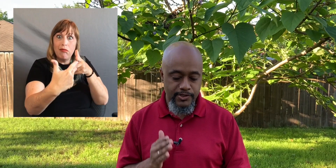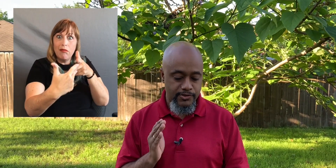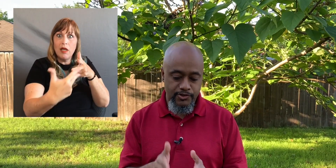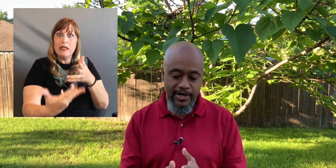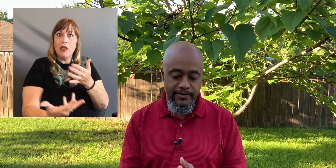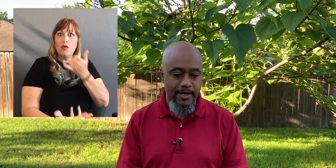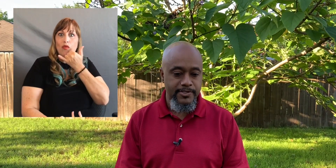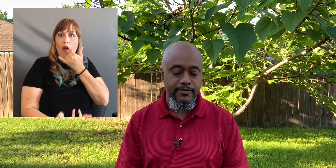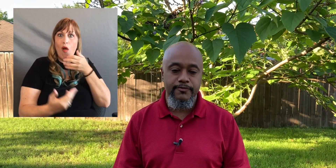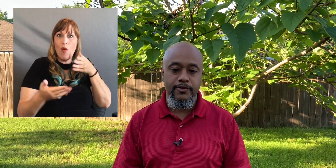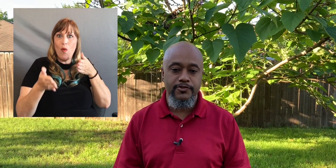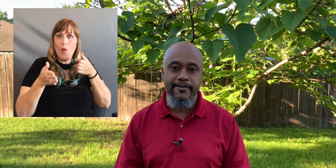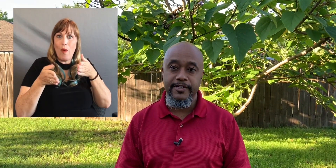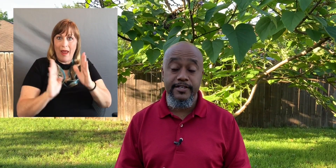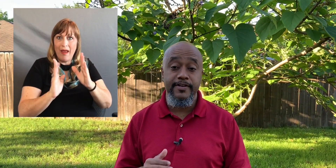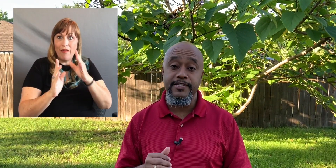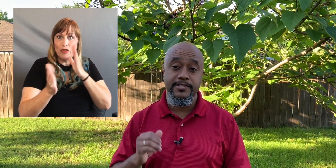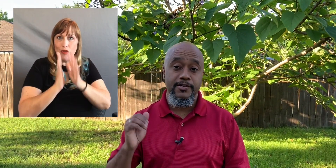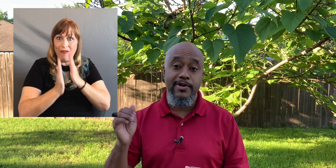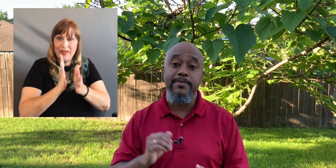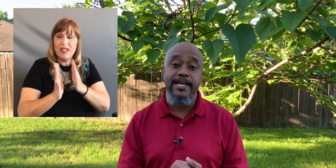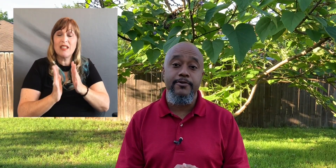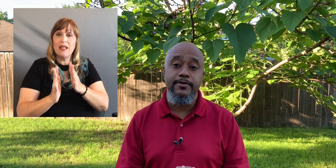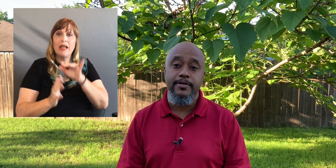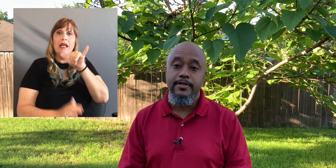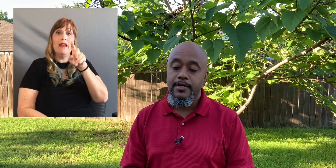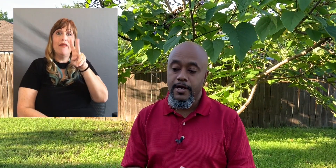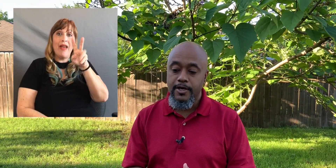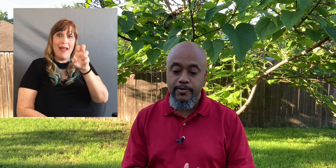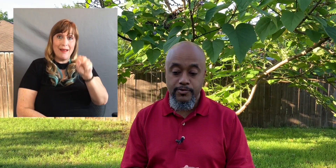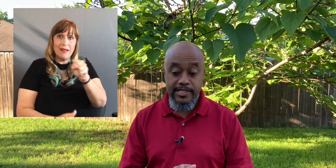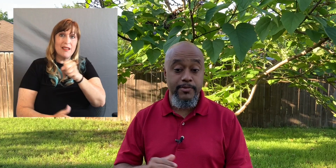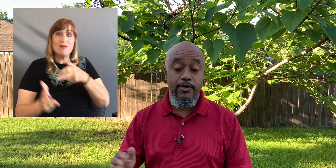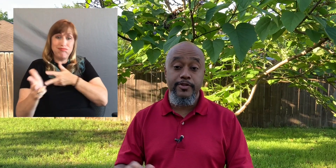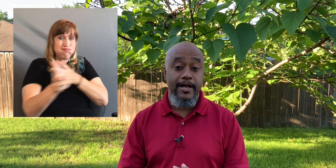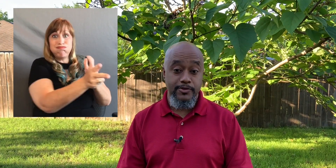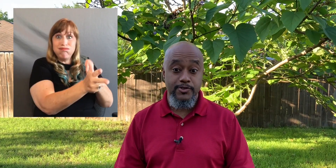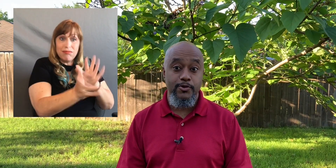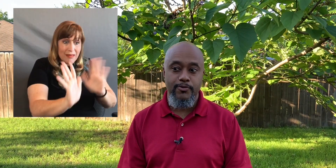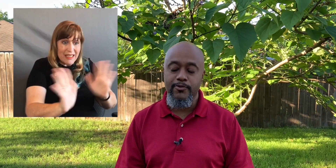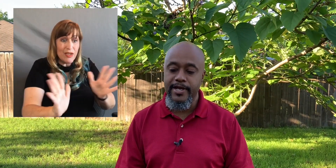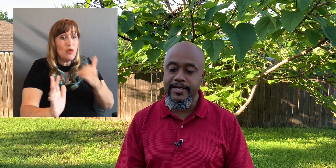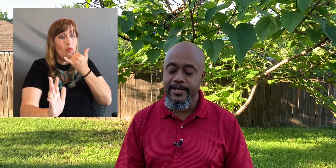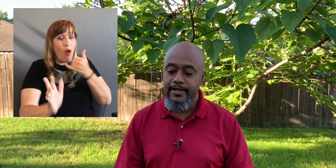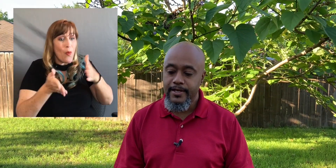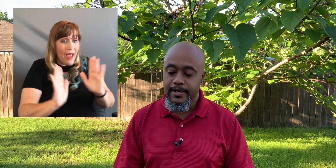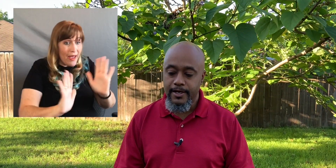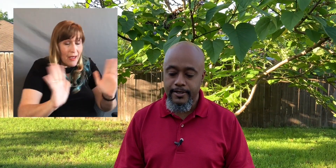And I was driving opposite the flow of traffic, and Yves ran me down and was letting me know that I was going the wrong